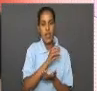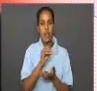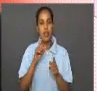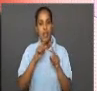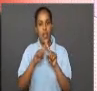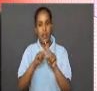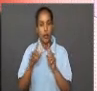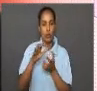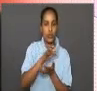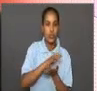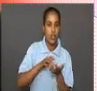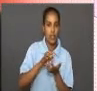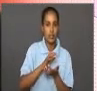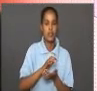and